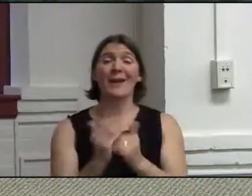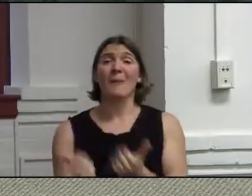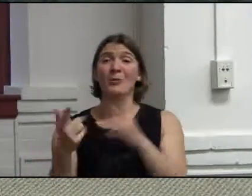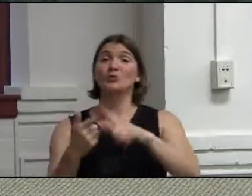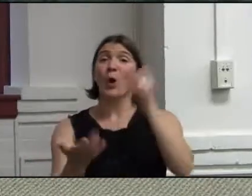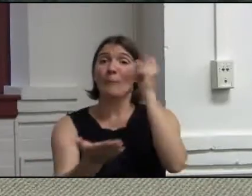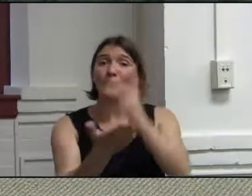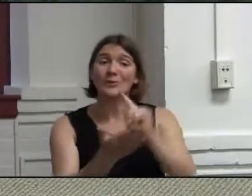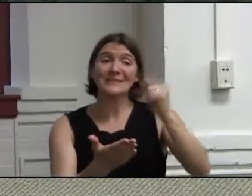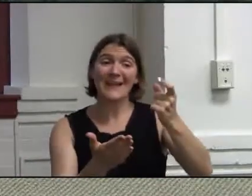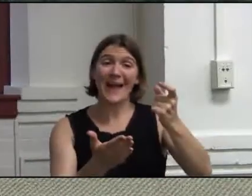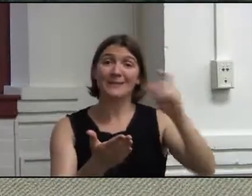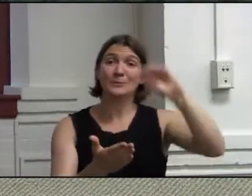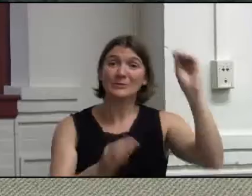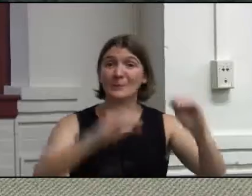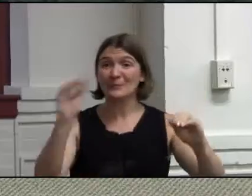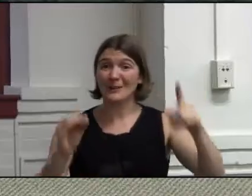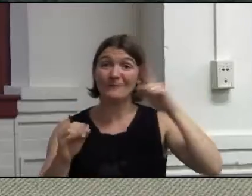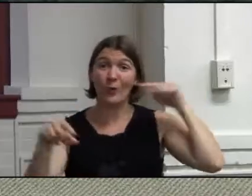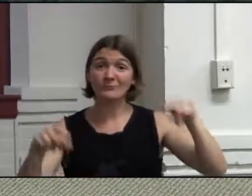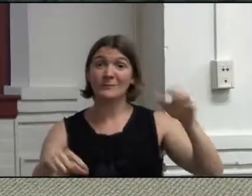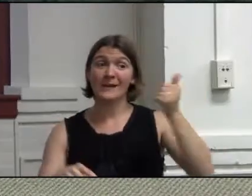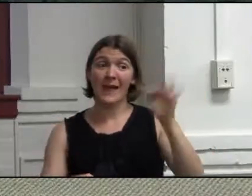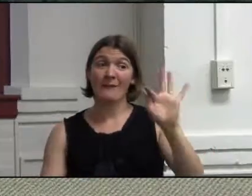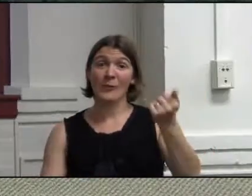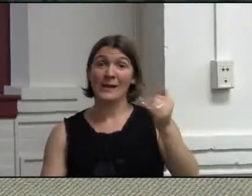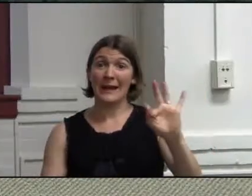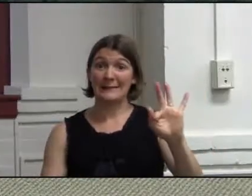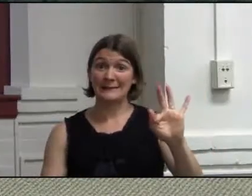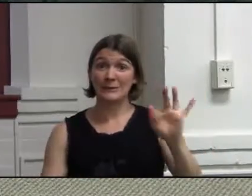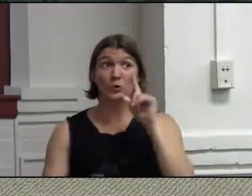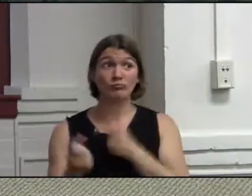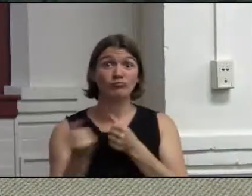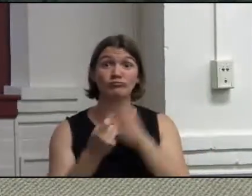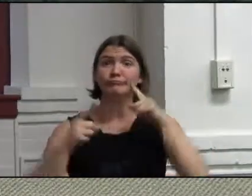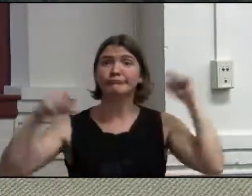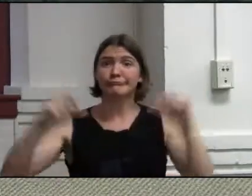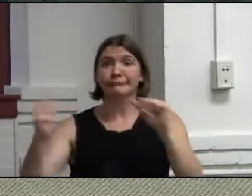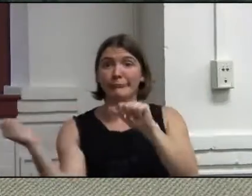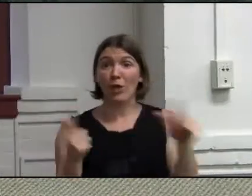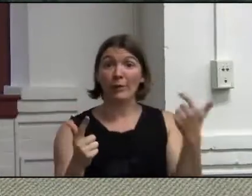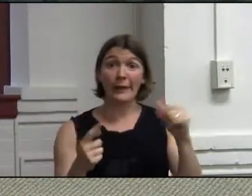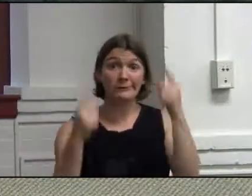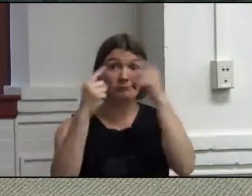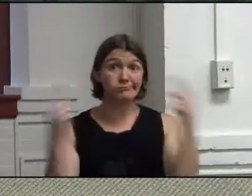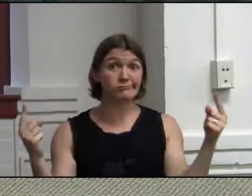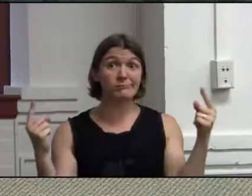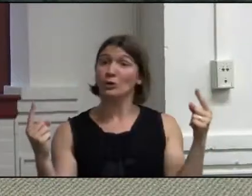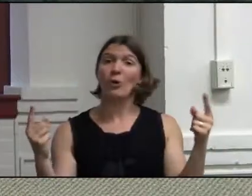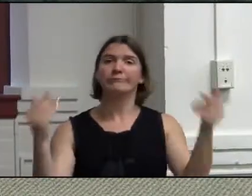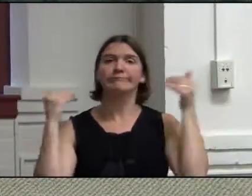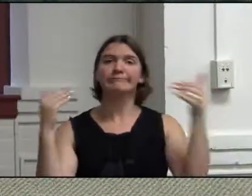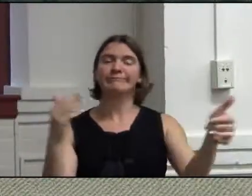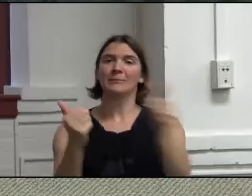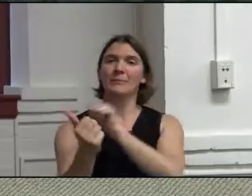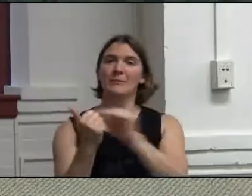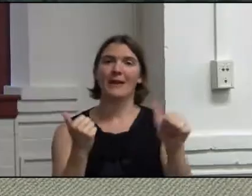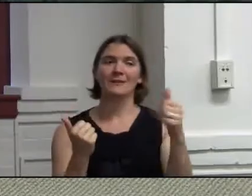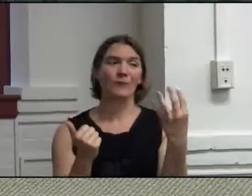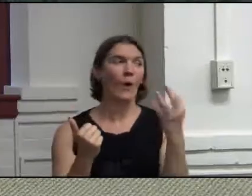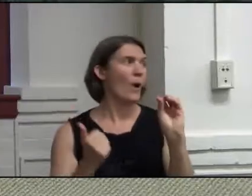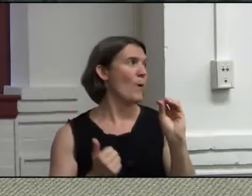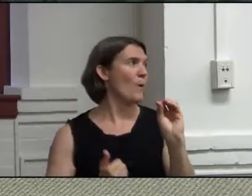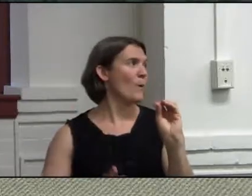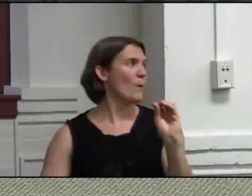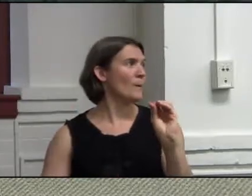the tax rate, all those in favor, please say aye. Aye. Anyone opposed? Motion carries